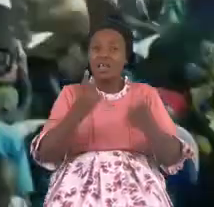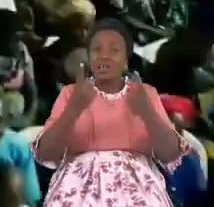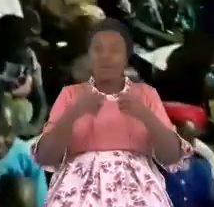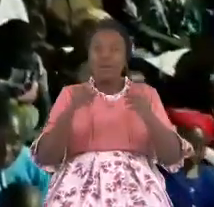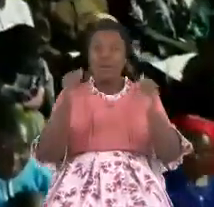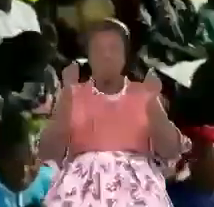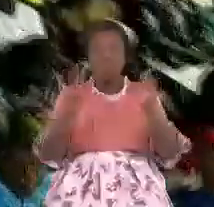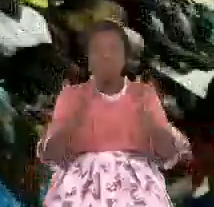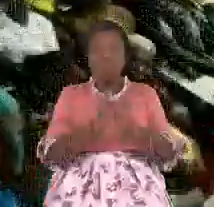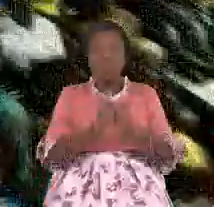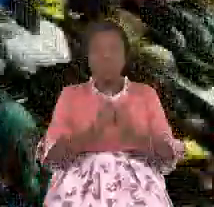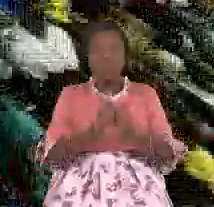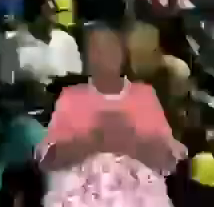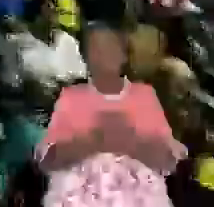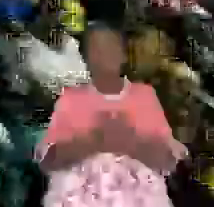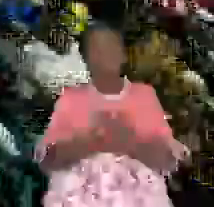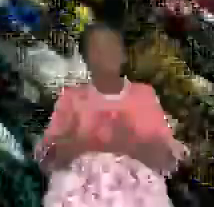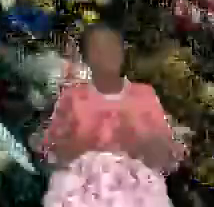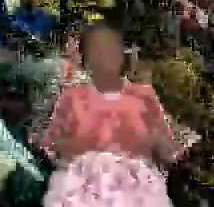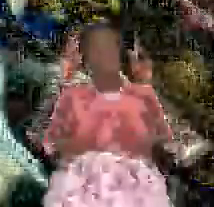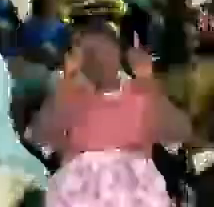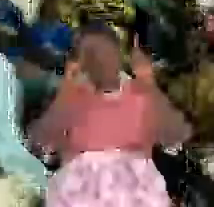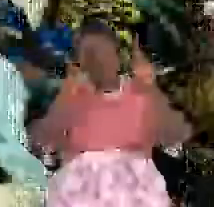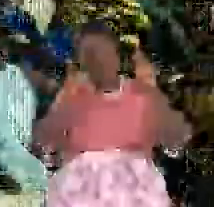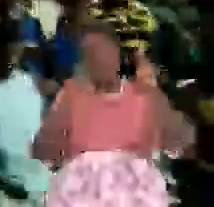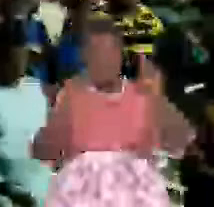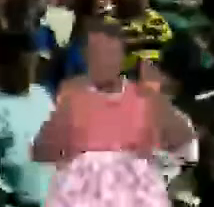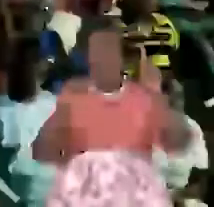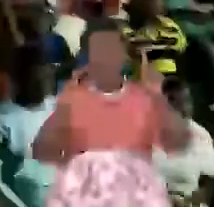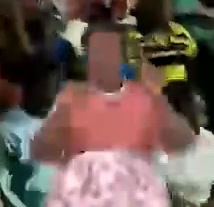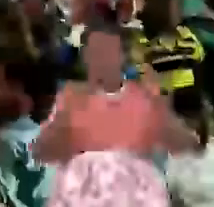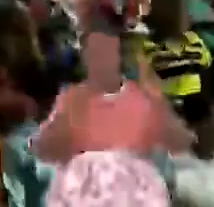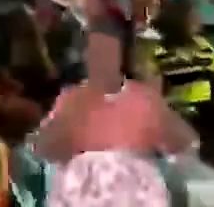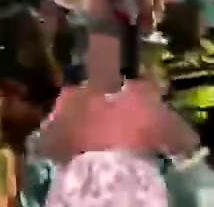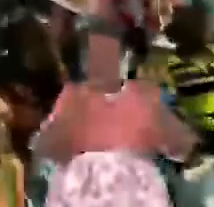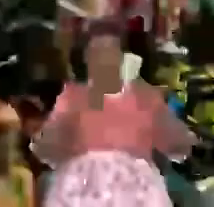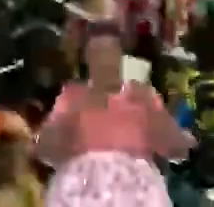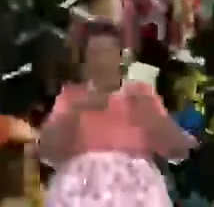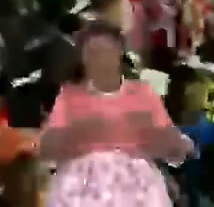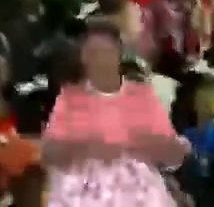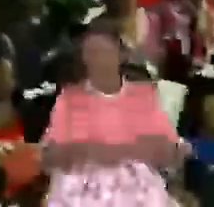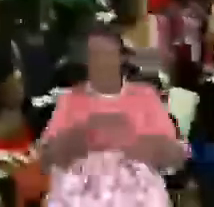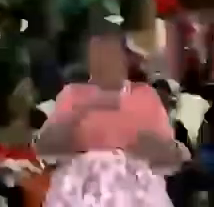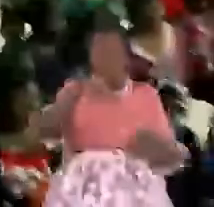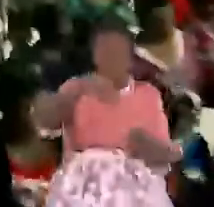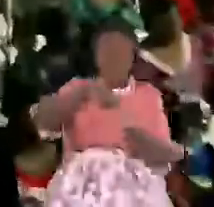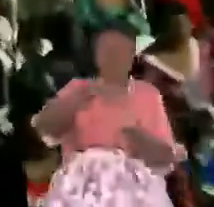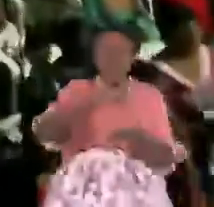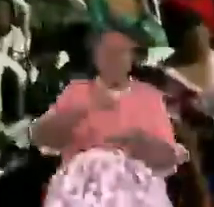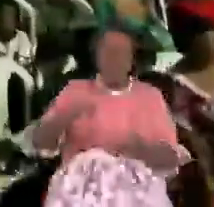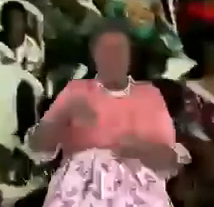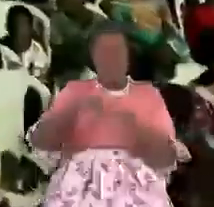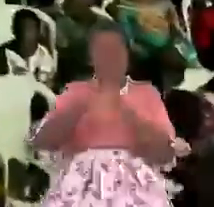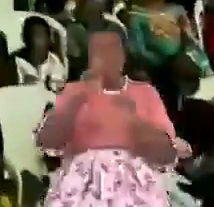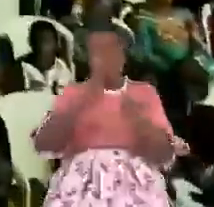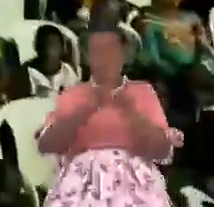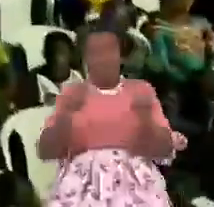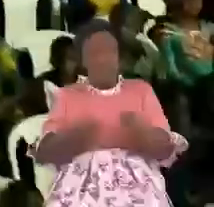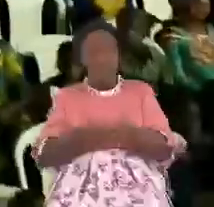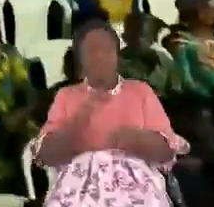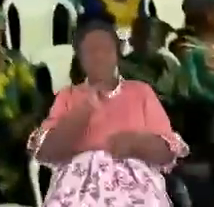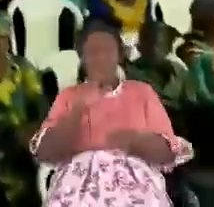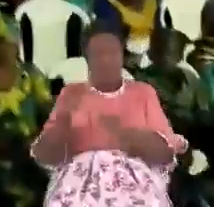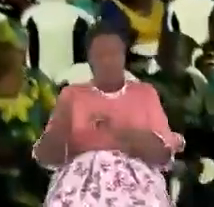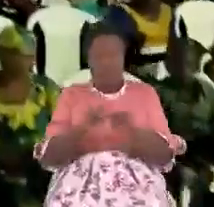him. He's not static. He's not staying or standing in one place. He's moving.